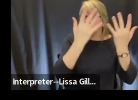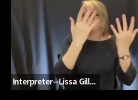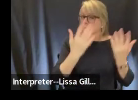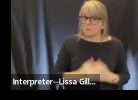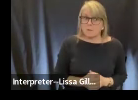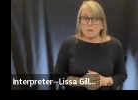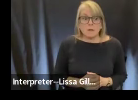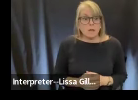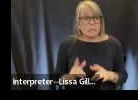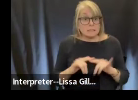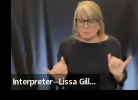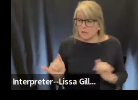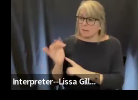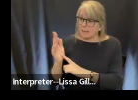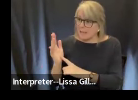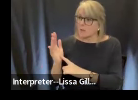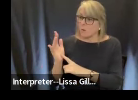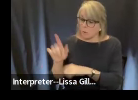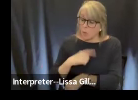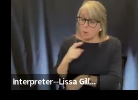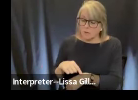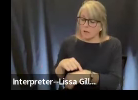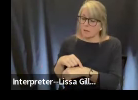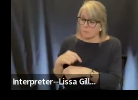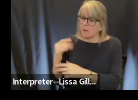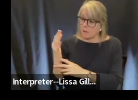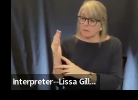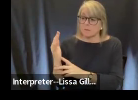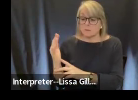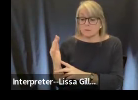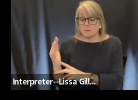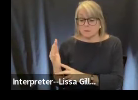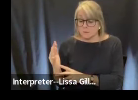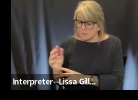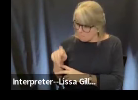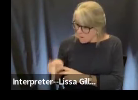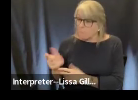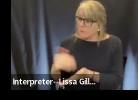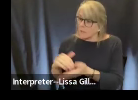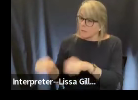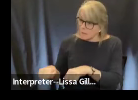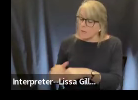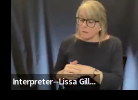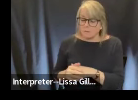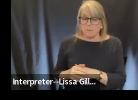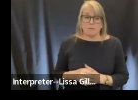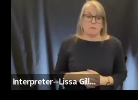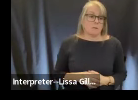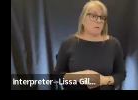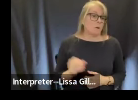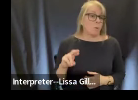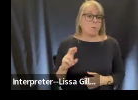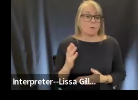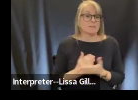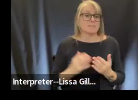going for a long time, that same reaction to that wick can happen, as well as if for some reason the